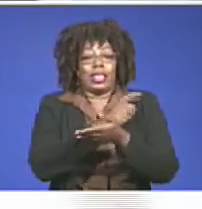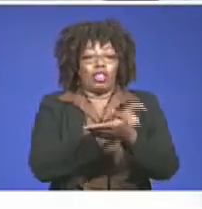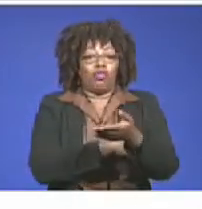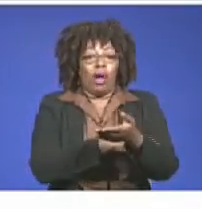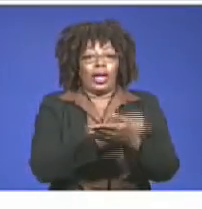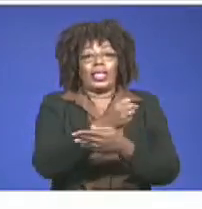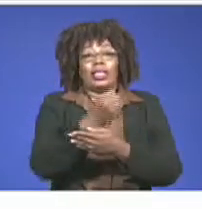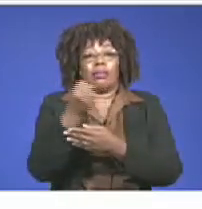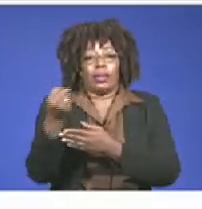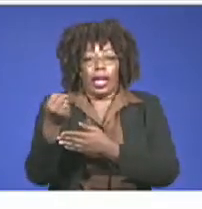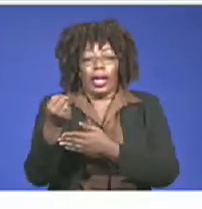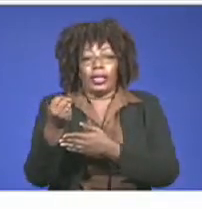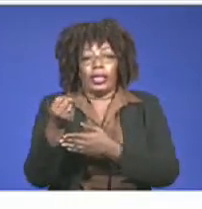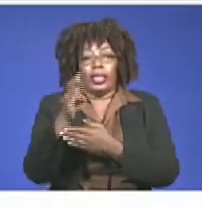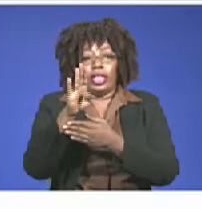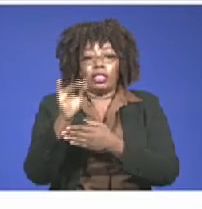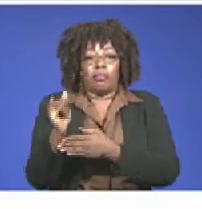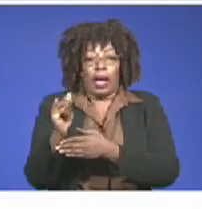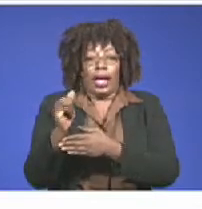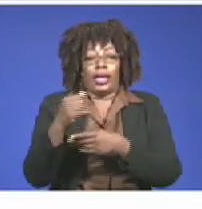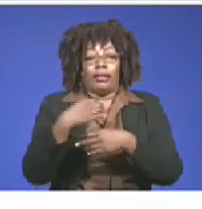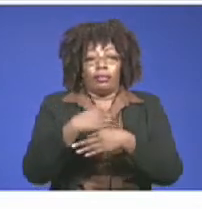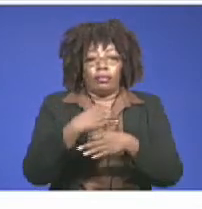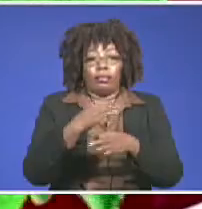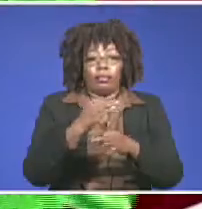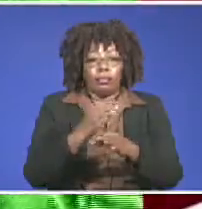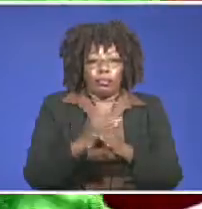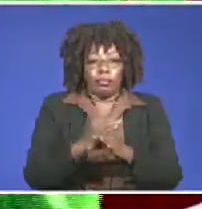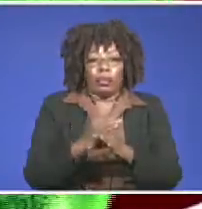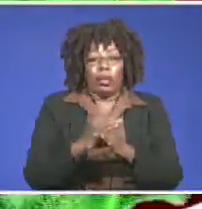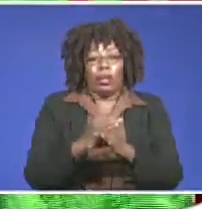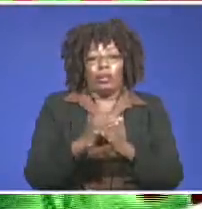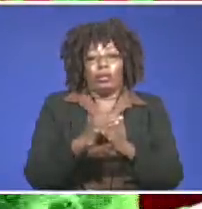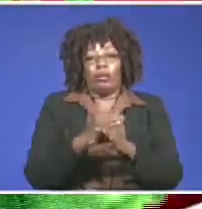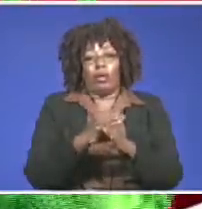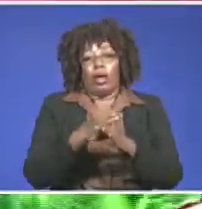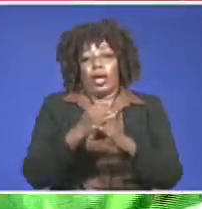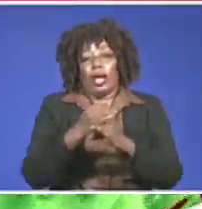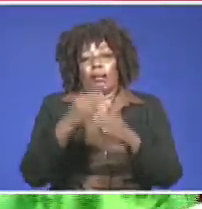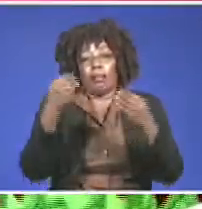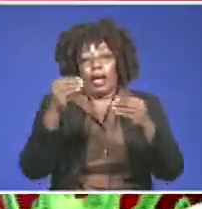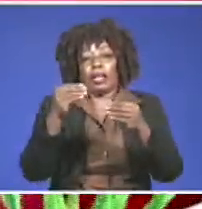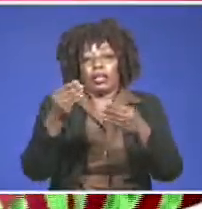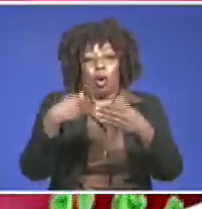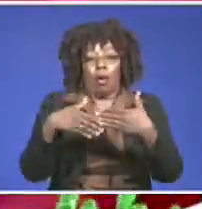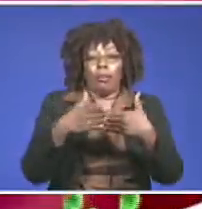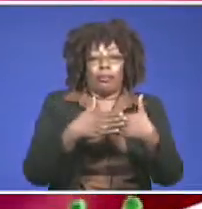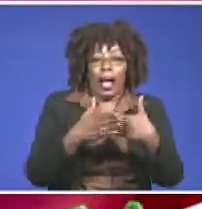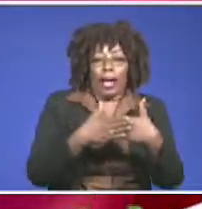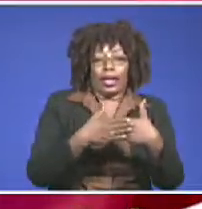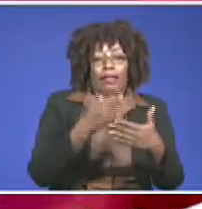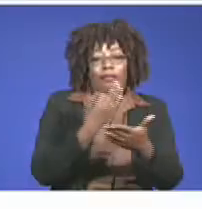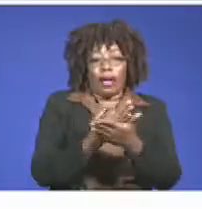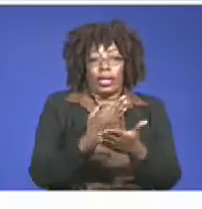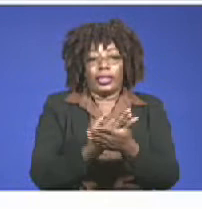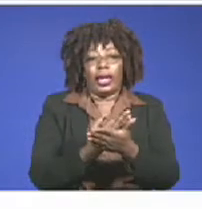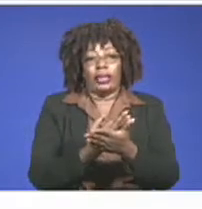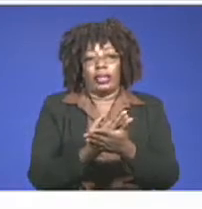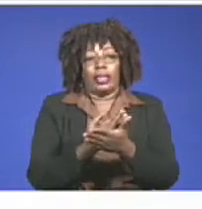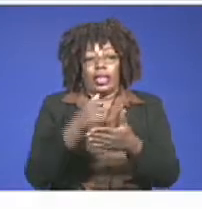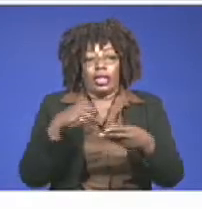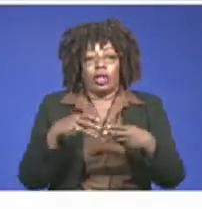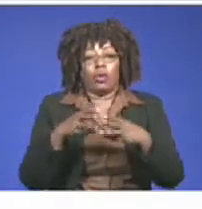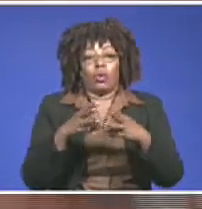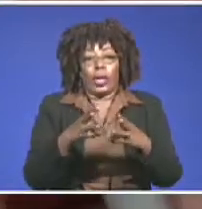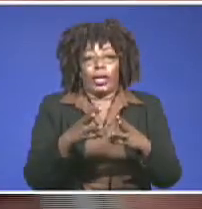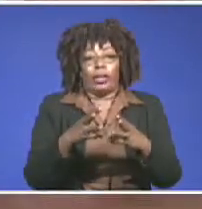availability is often fueled by manufacturing challenges, market recalls, and other factors. Finances continue to stand in the way